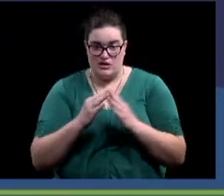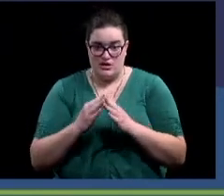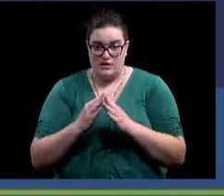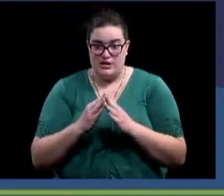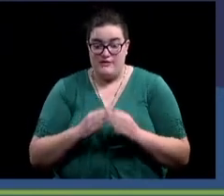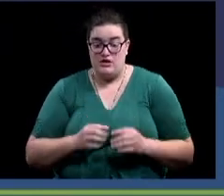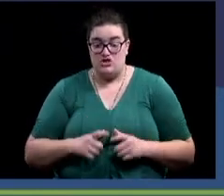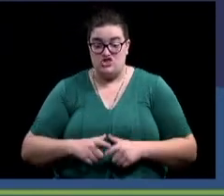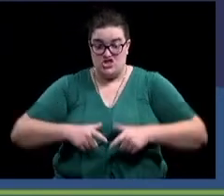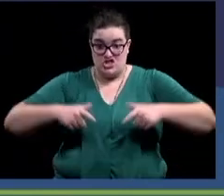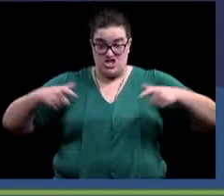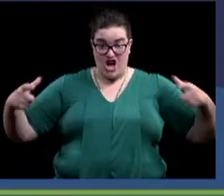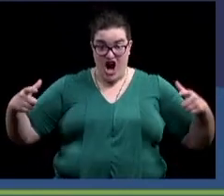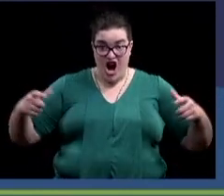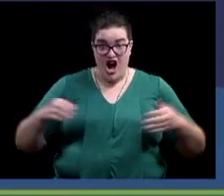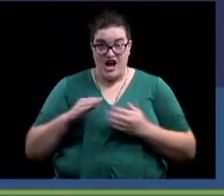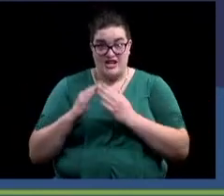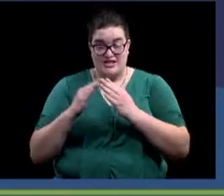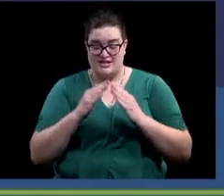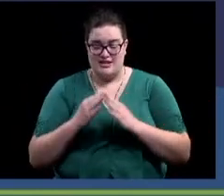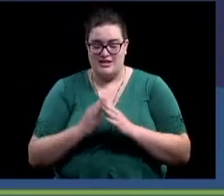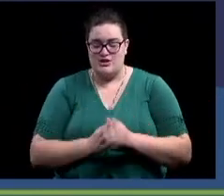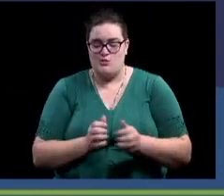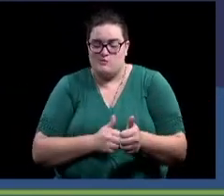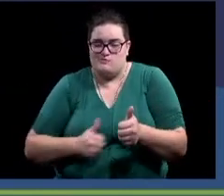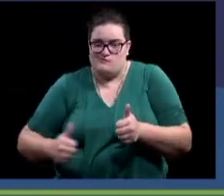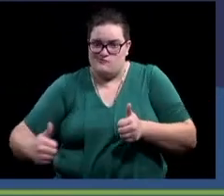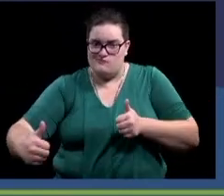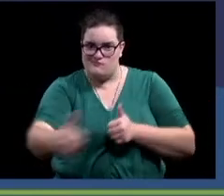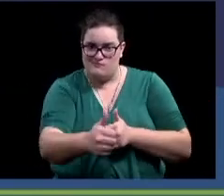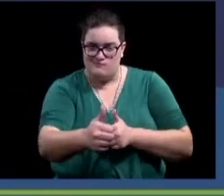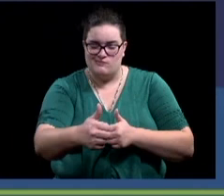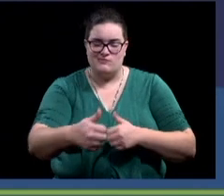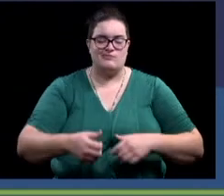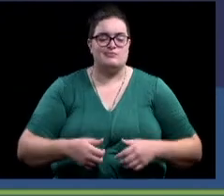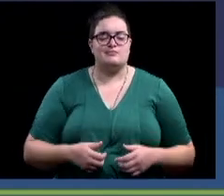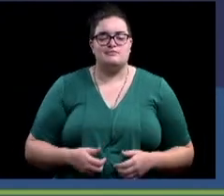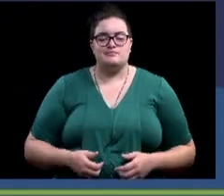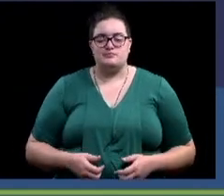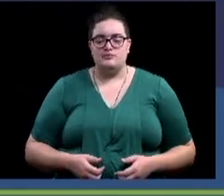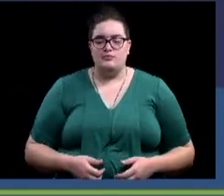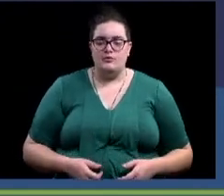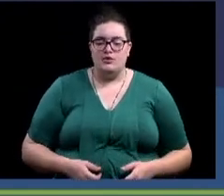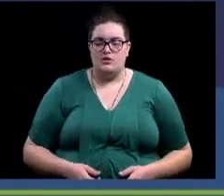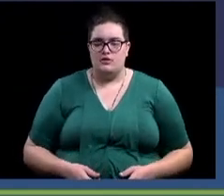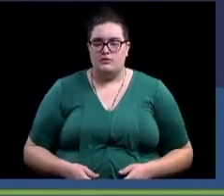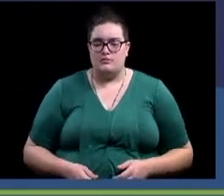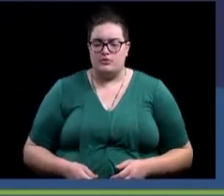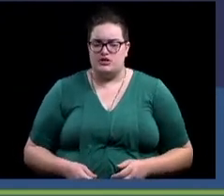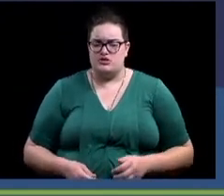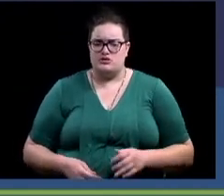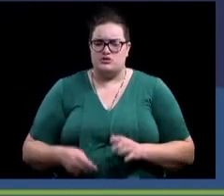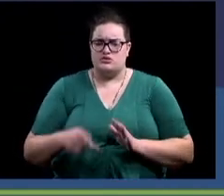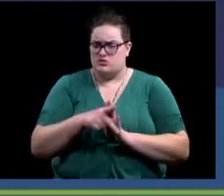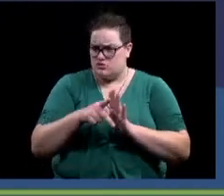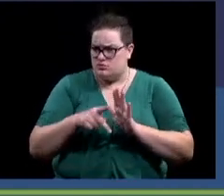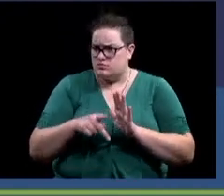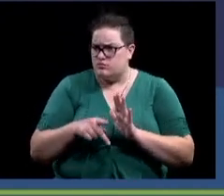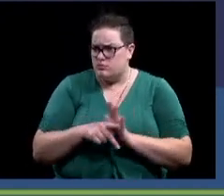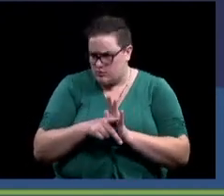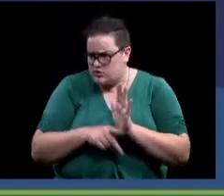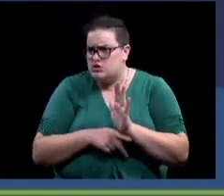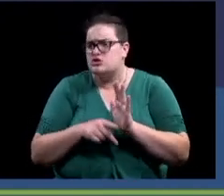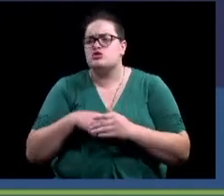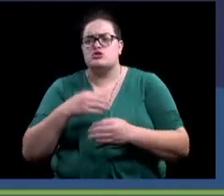as, procedures and protocols that we have banned and that we allow here. And so, the chokehold and the neck restraints that we do